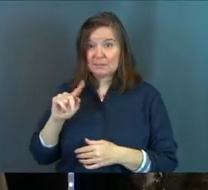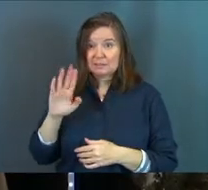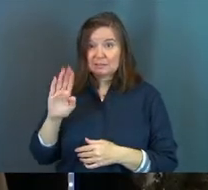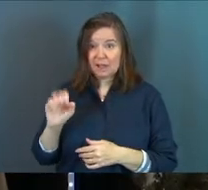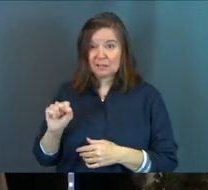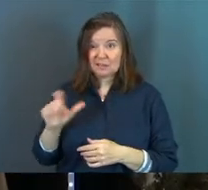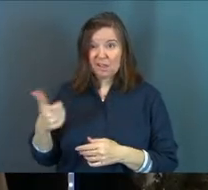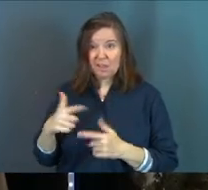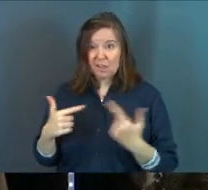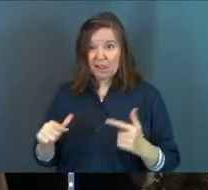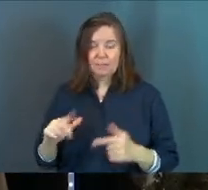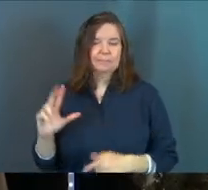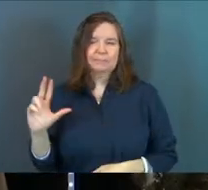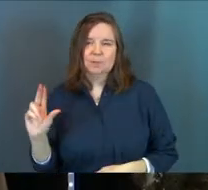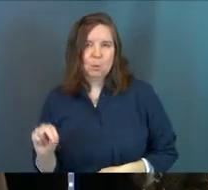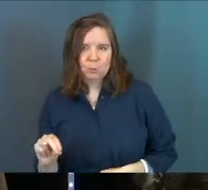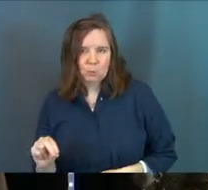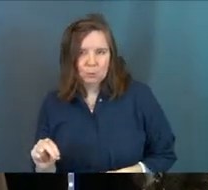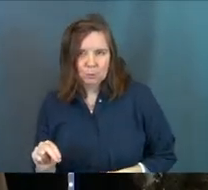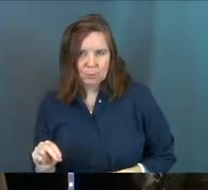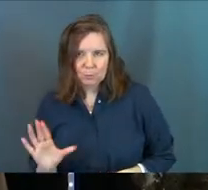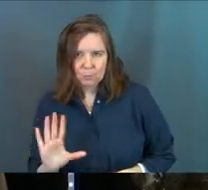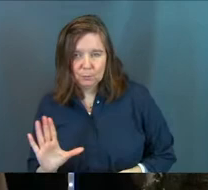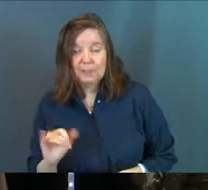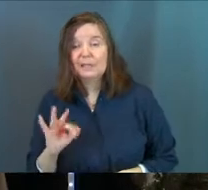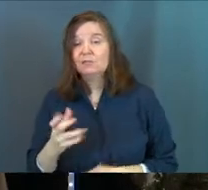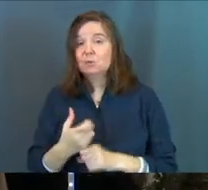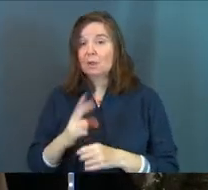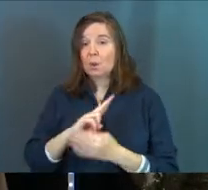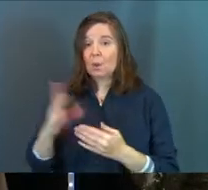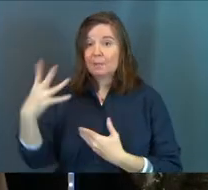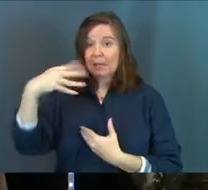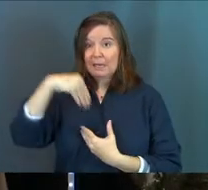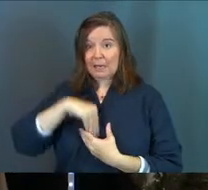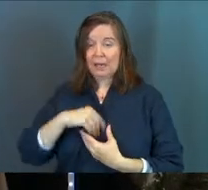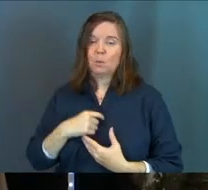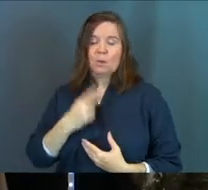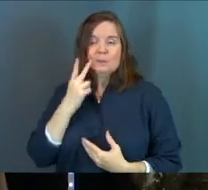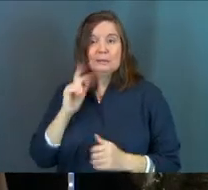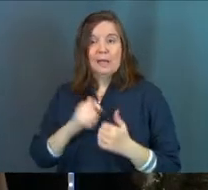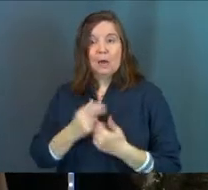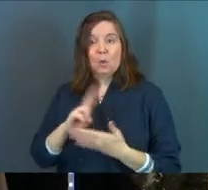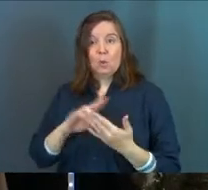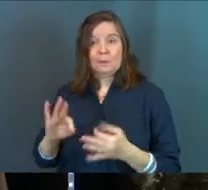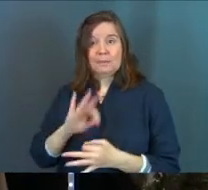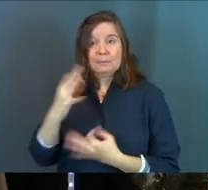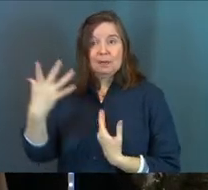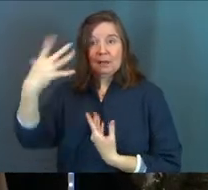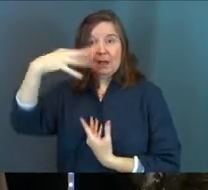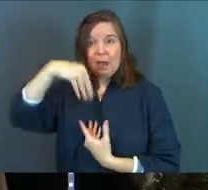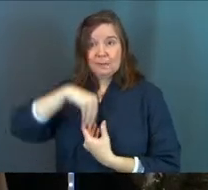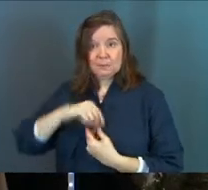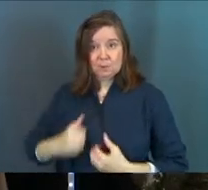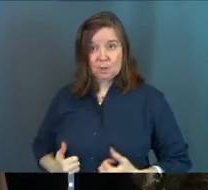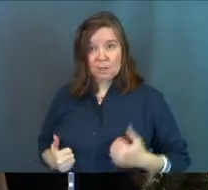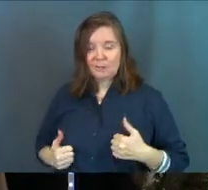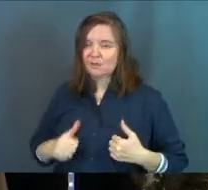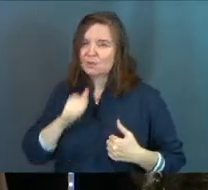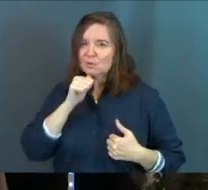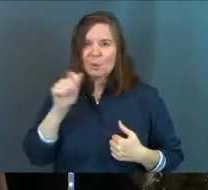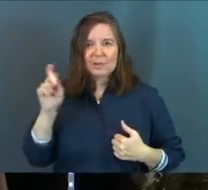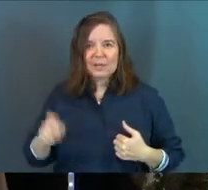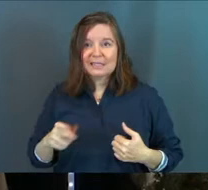answer to that is no. No. If you get the Holy Spirit, and we're going to see how the Holy Spirit comes into your life, you will